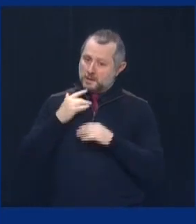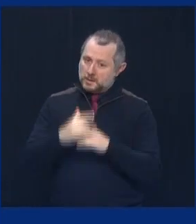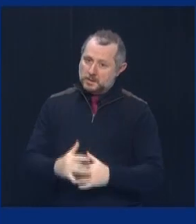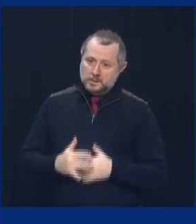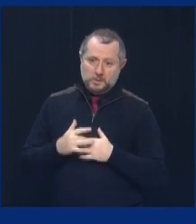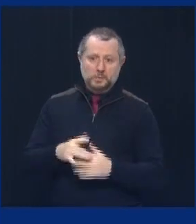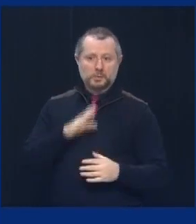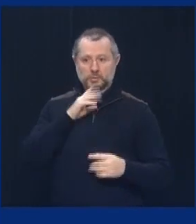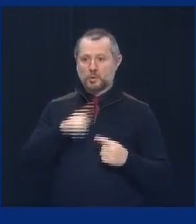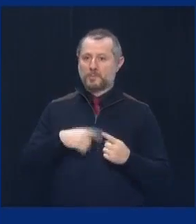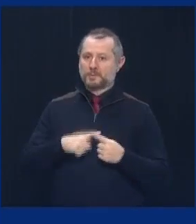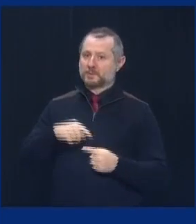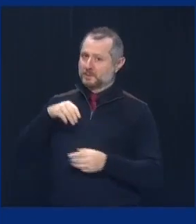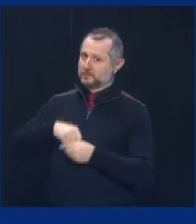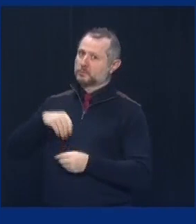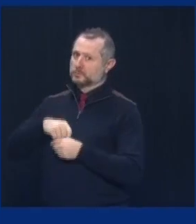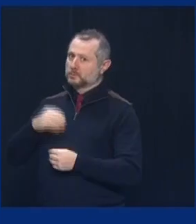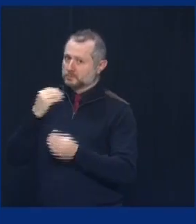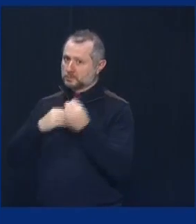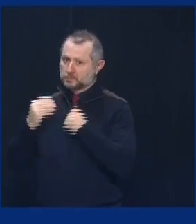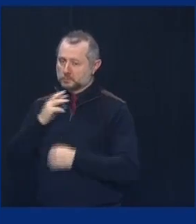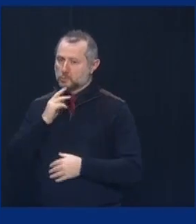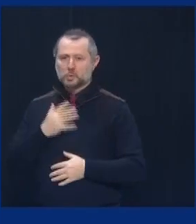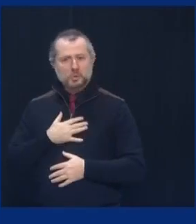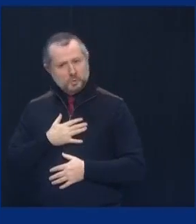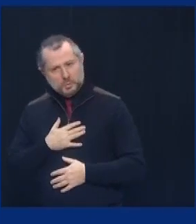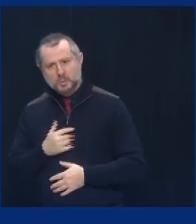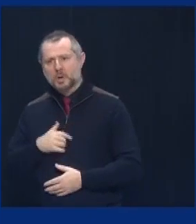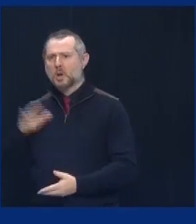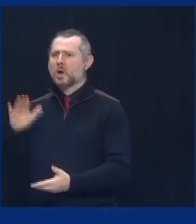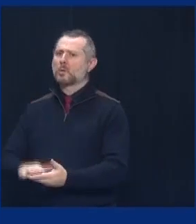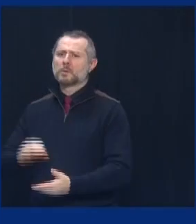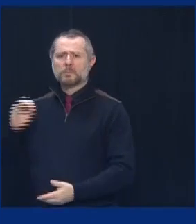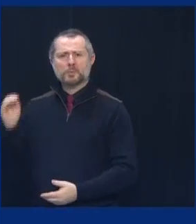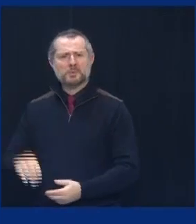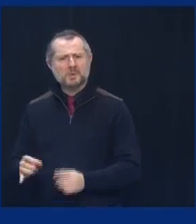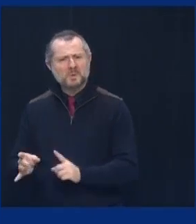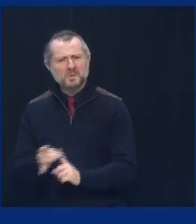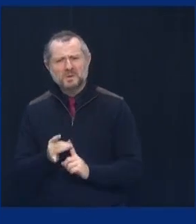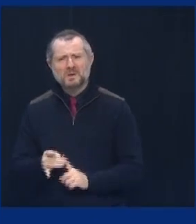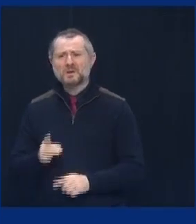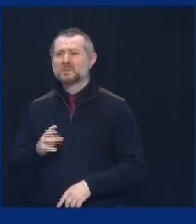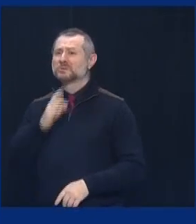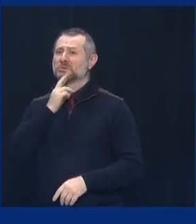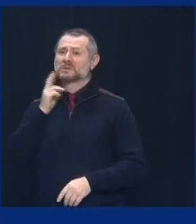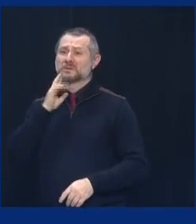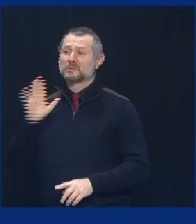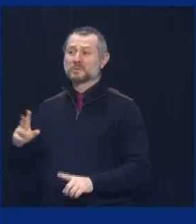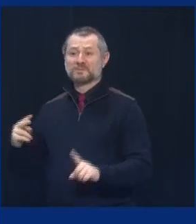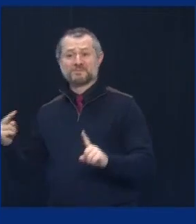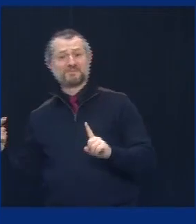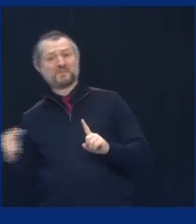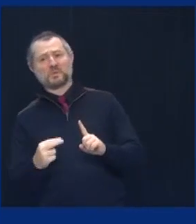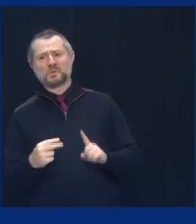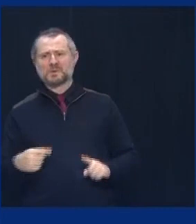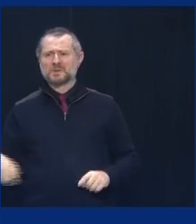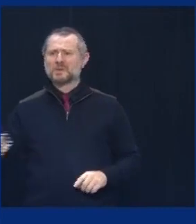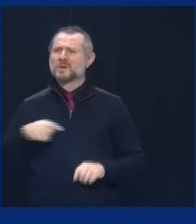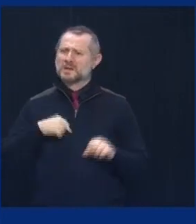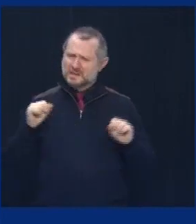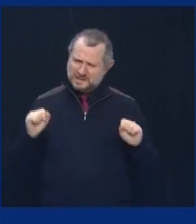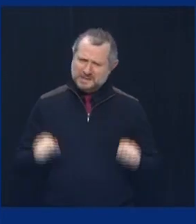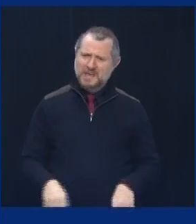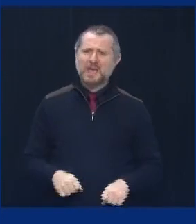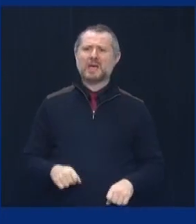dining, but you've got a very low percentage. The restaurants argue they have the ability with